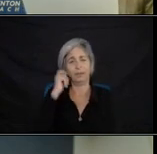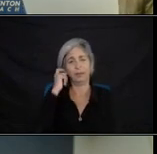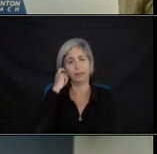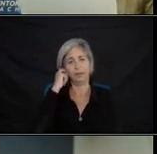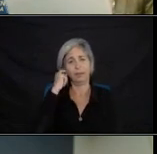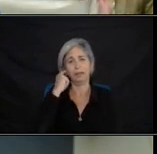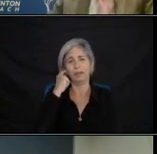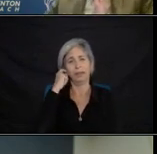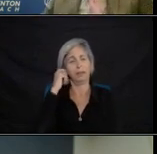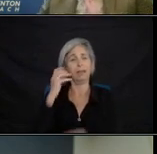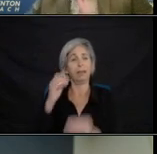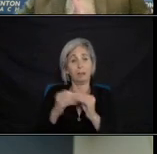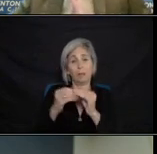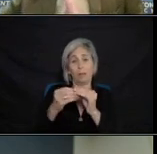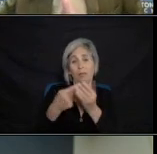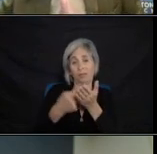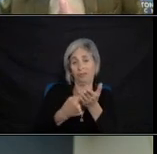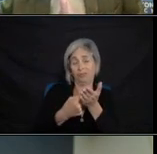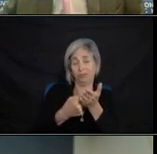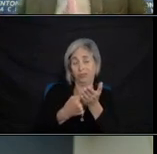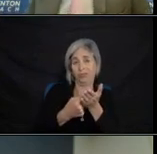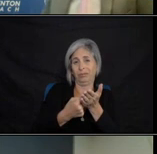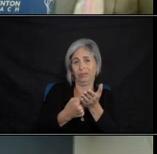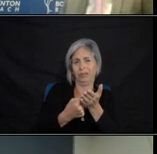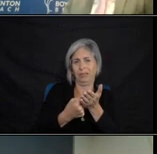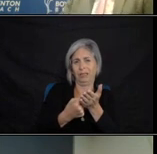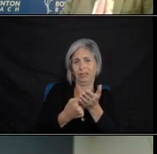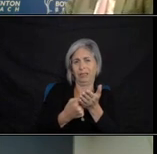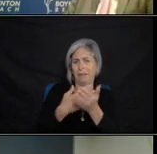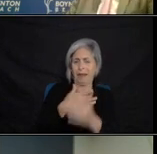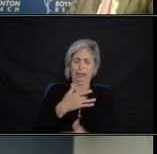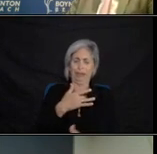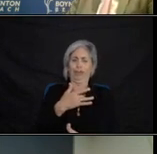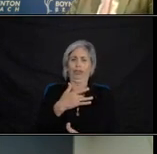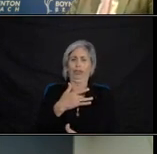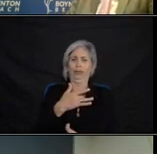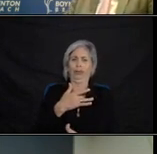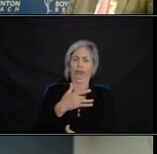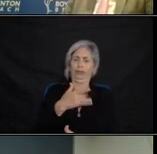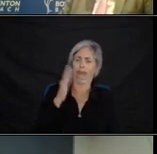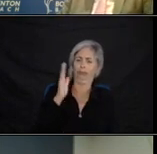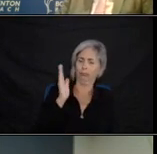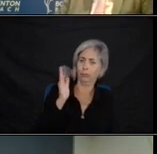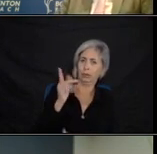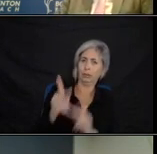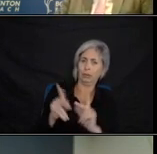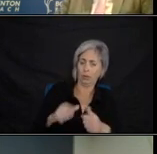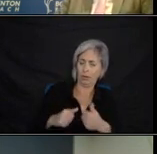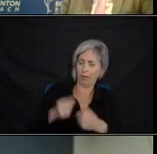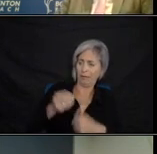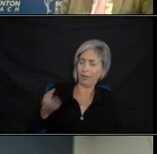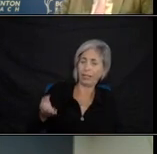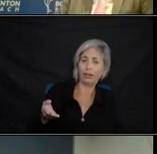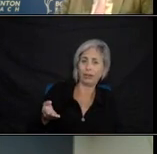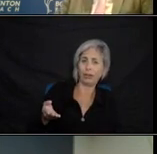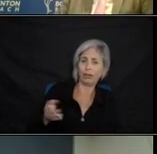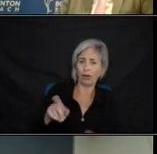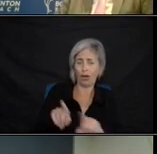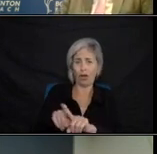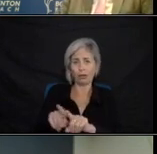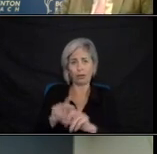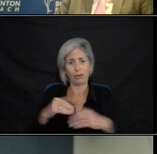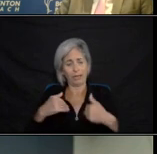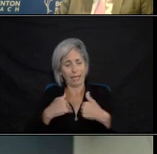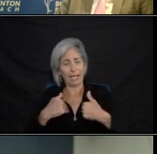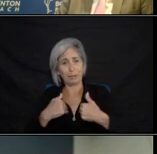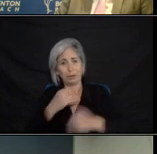it's been further discussed. My concerns are on the representation of both the residents that live in that area, as well as the wildlife that